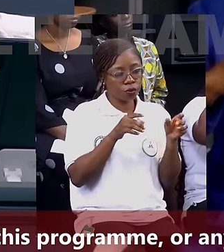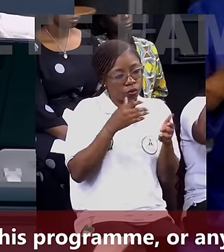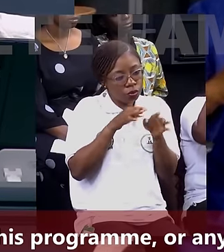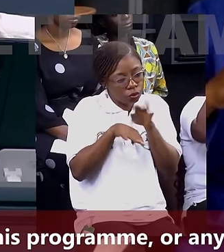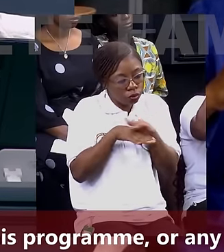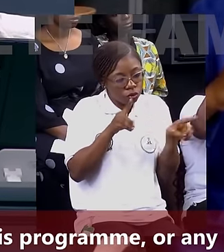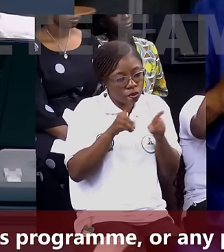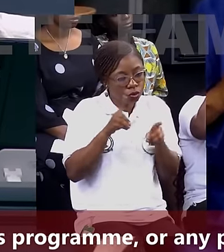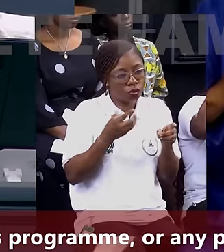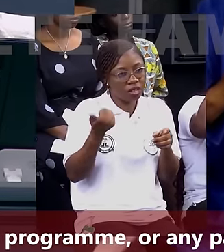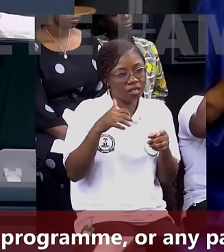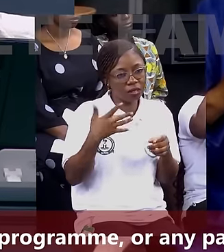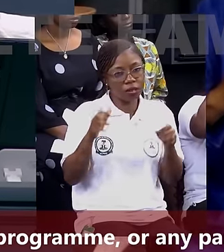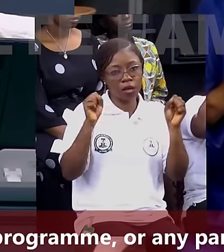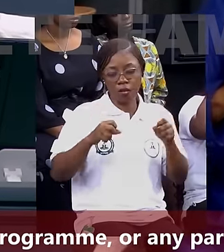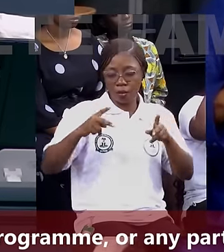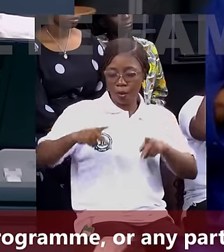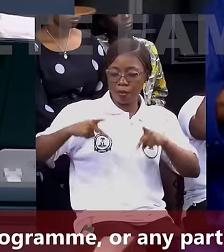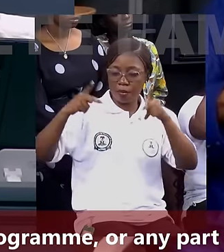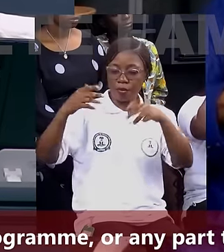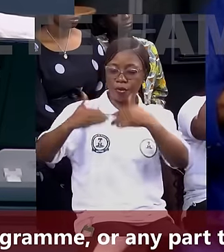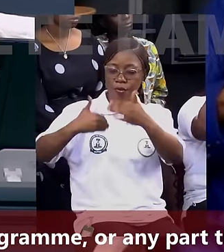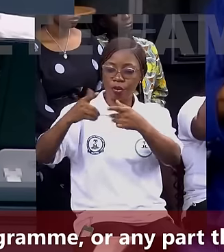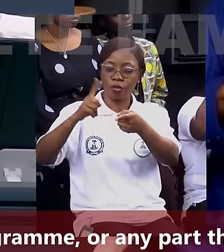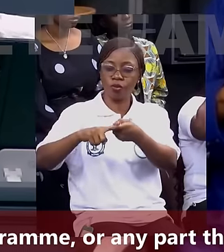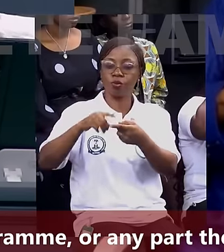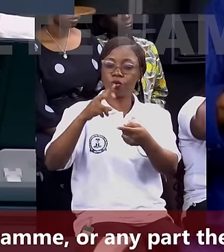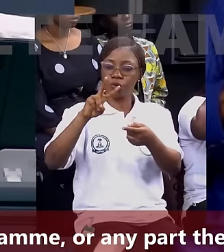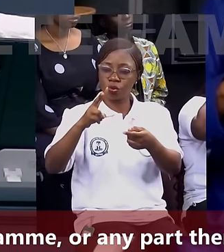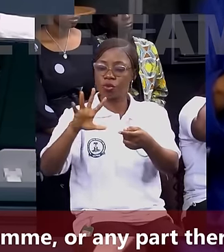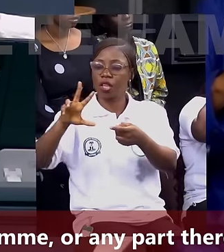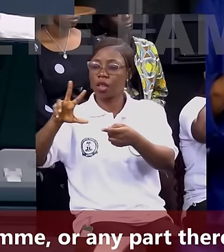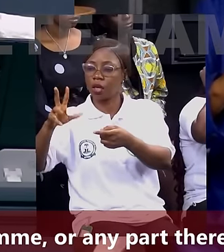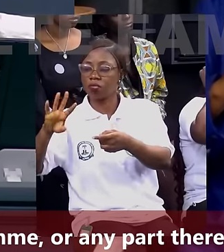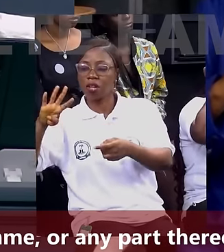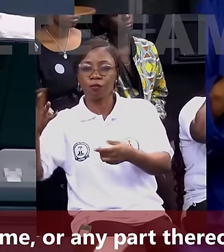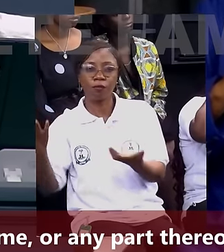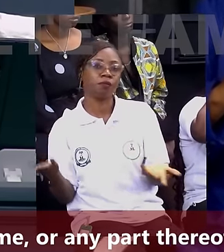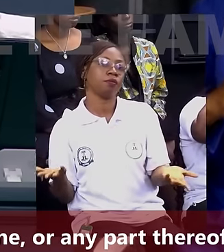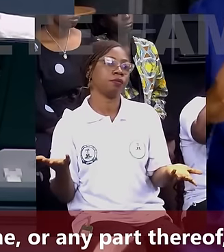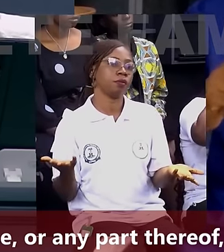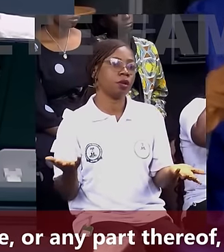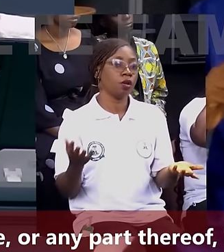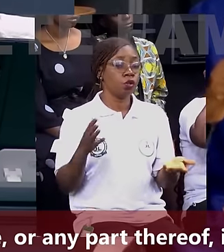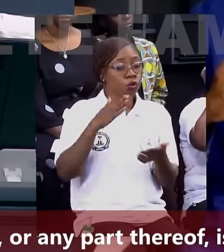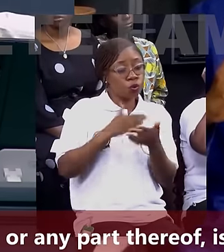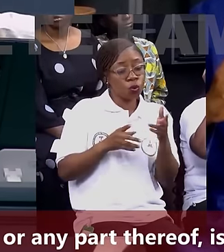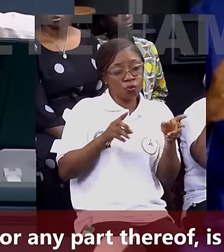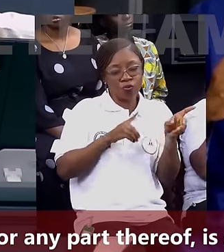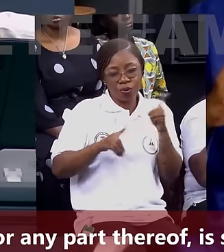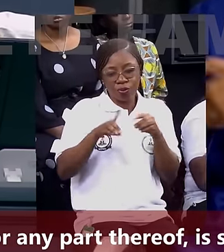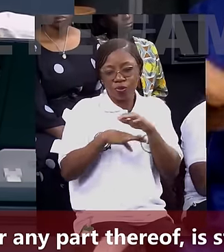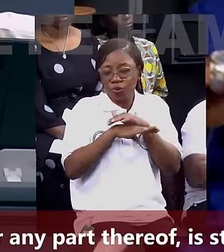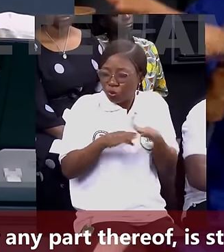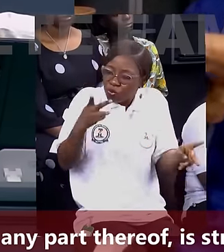stage 1, it will quickly progress to stage 2, and then to stage 3, and to stage 4. Some people are just ignorant of what's happening in their